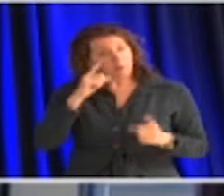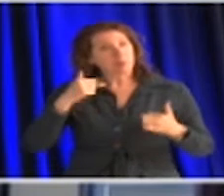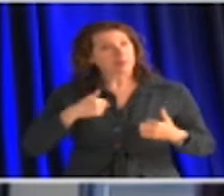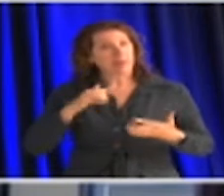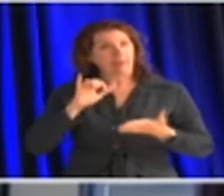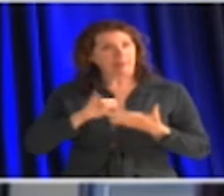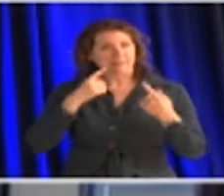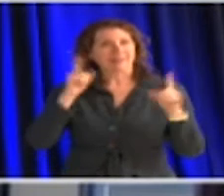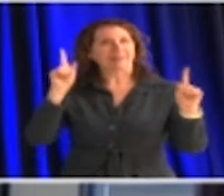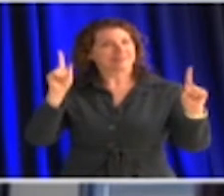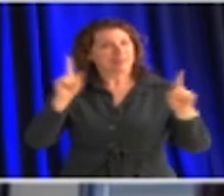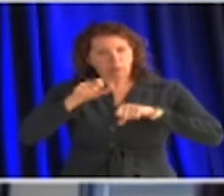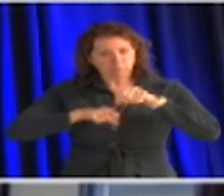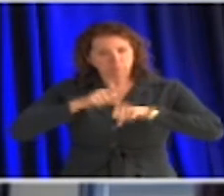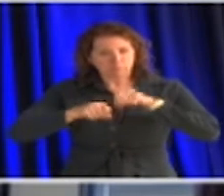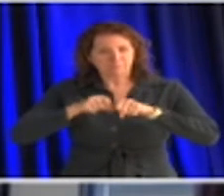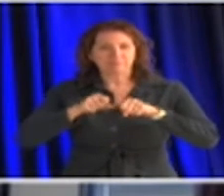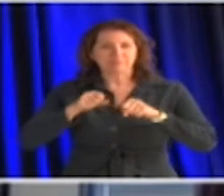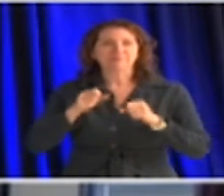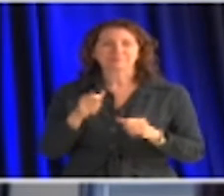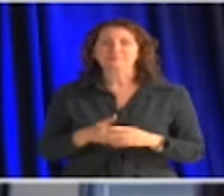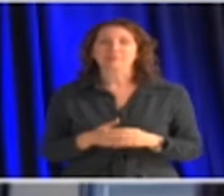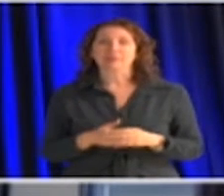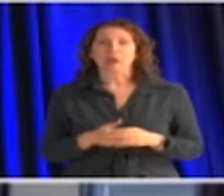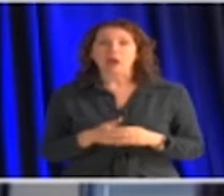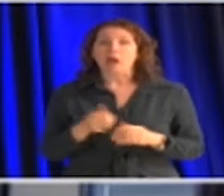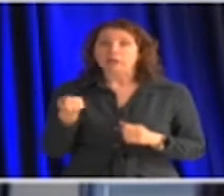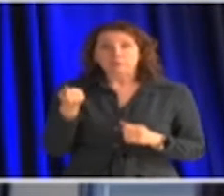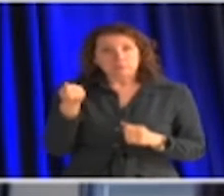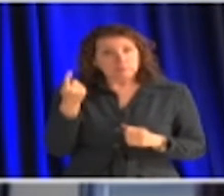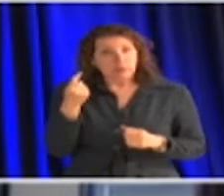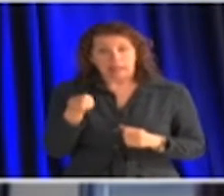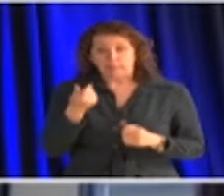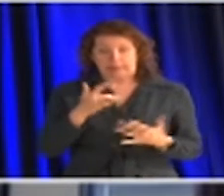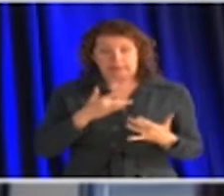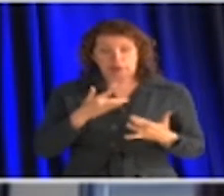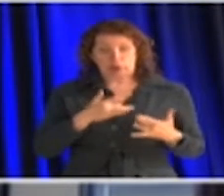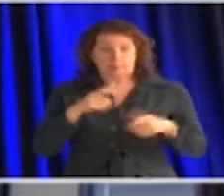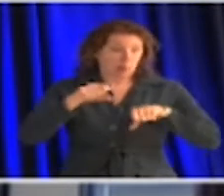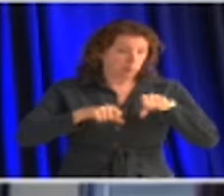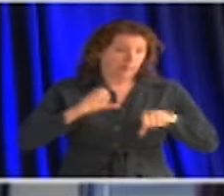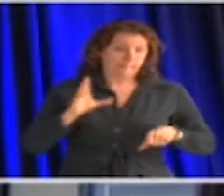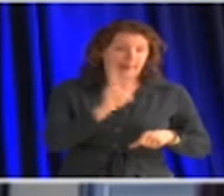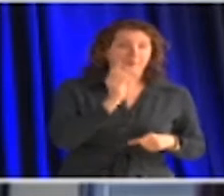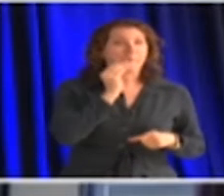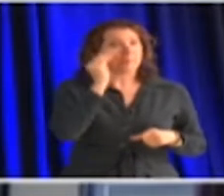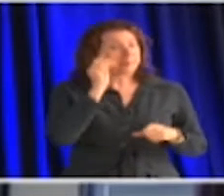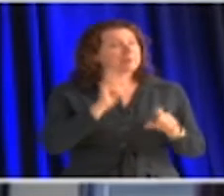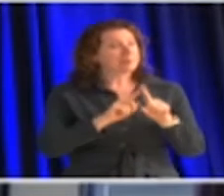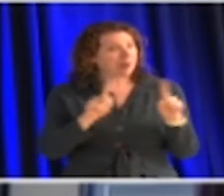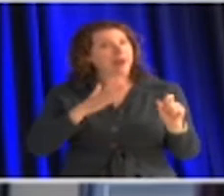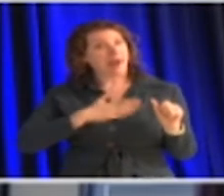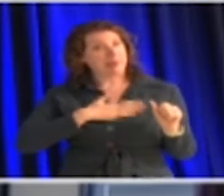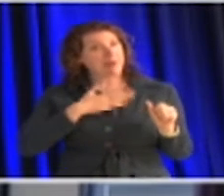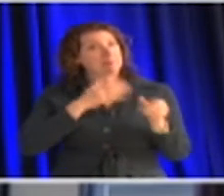me. Now, I have to admit that I was a little concerned about being able to make it back home, but I'm happy